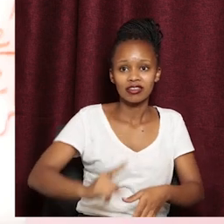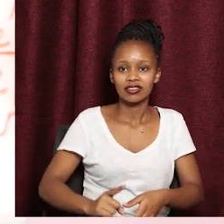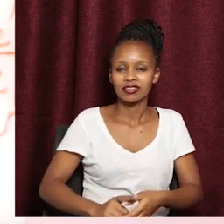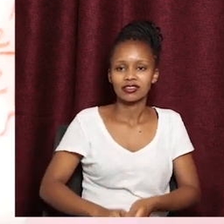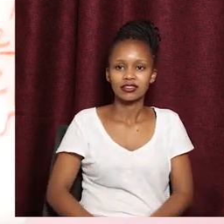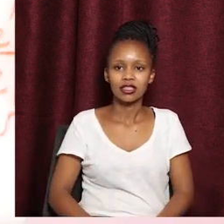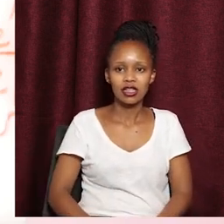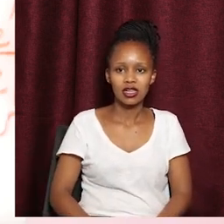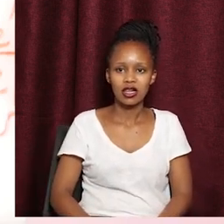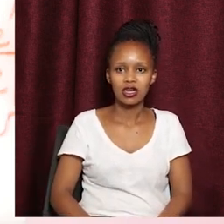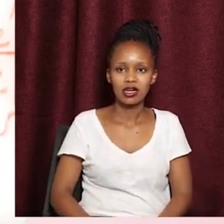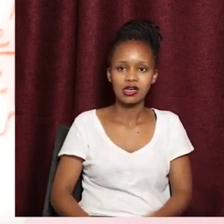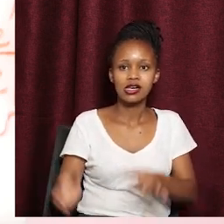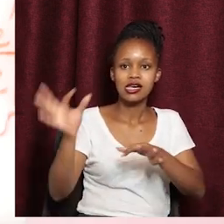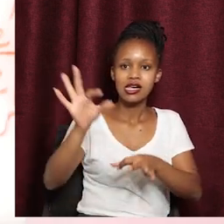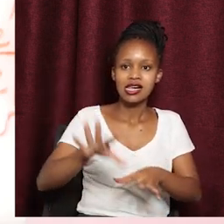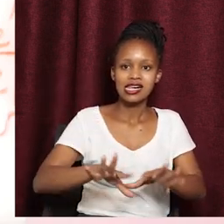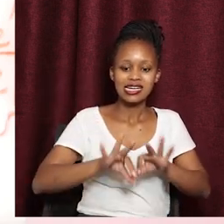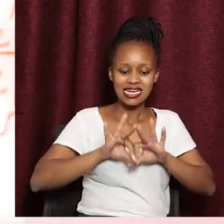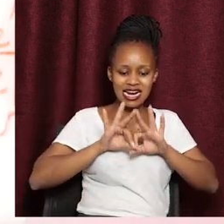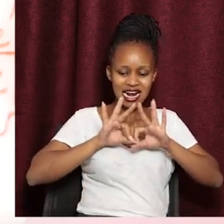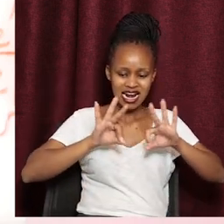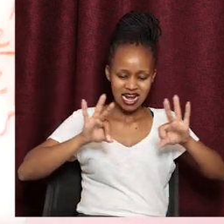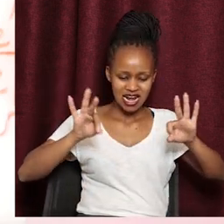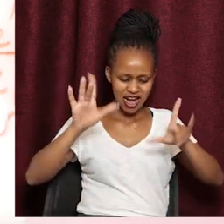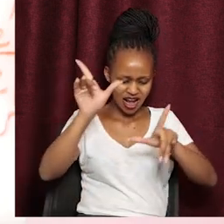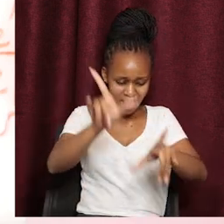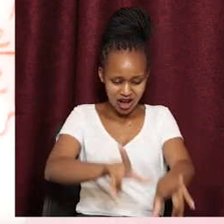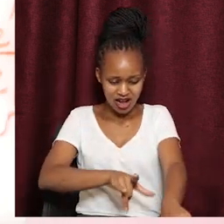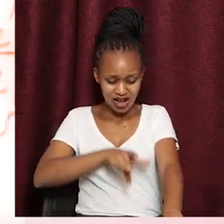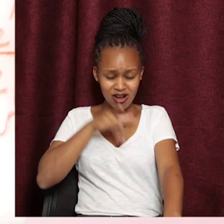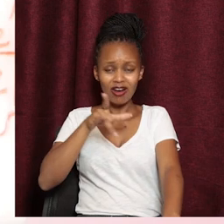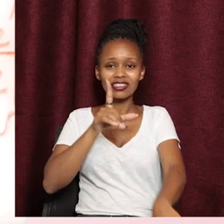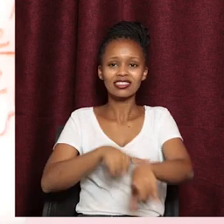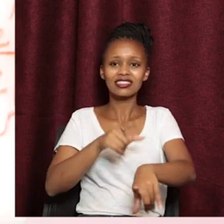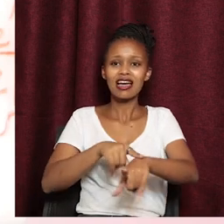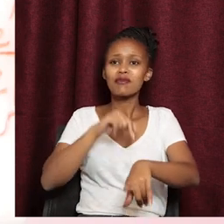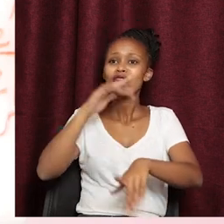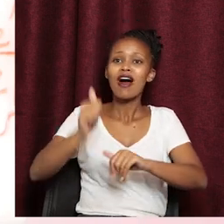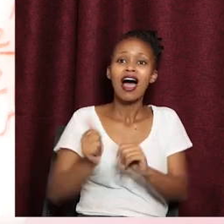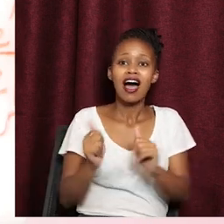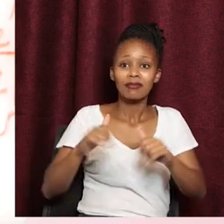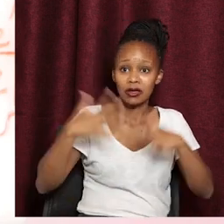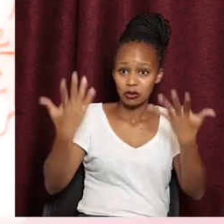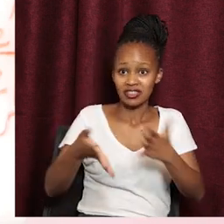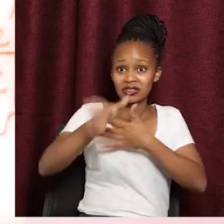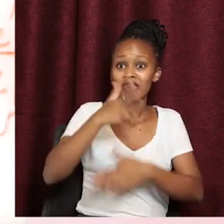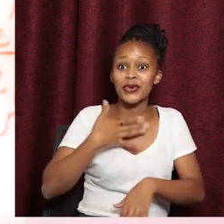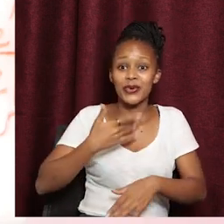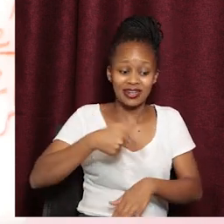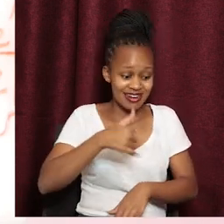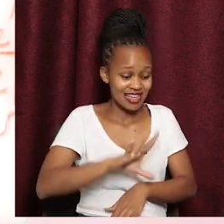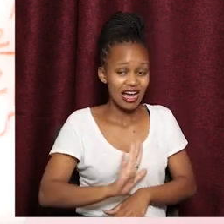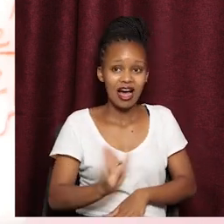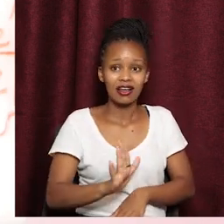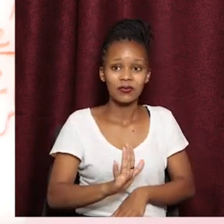long, long moments of unhappiness. That is not exactly what God wants for us. Listen